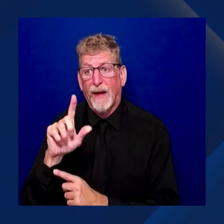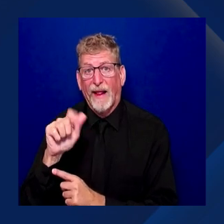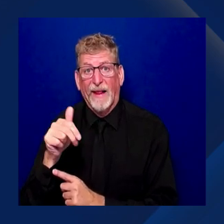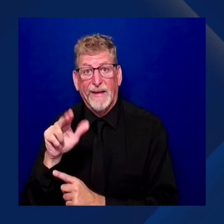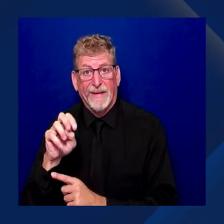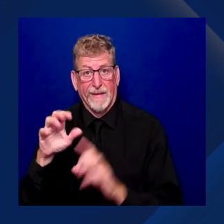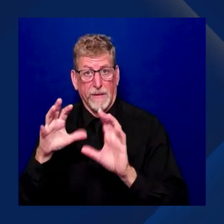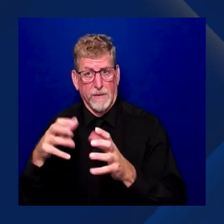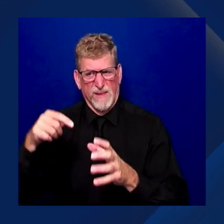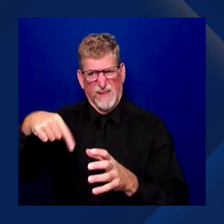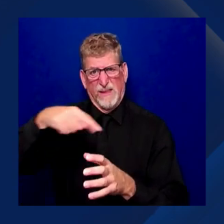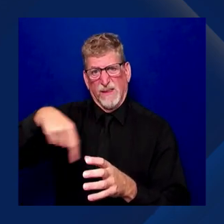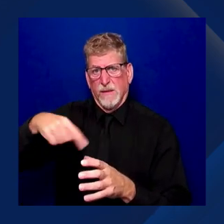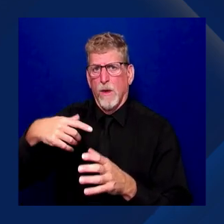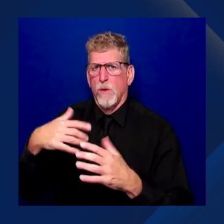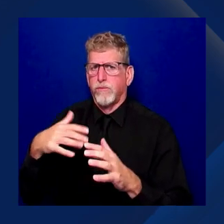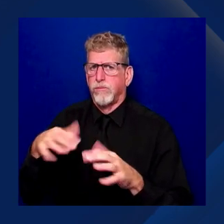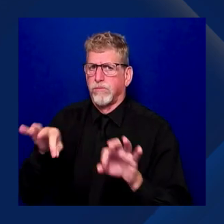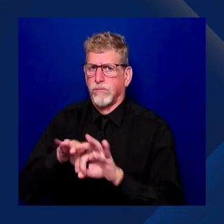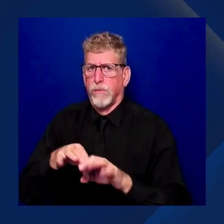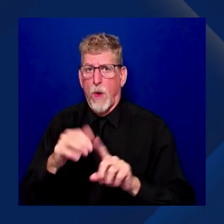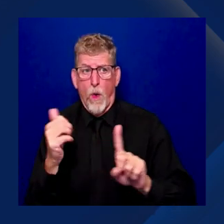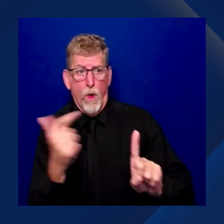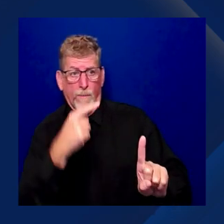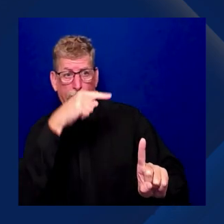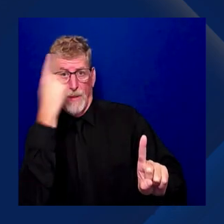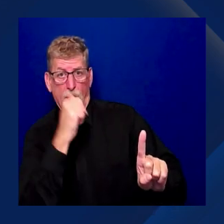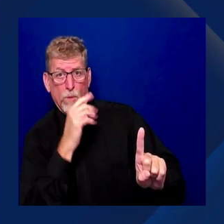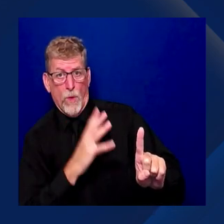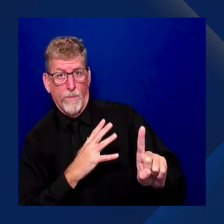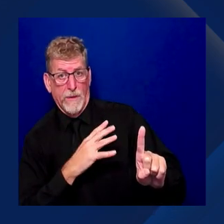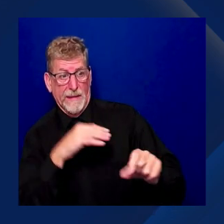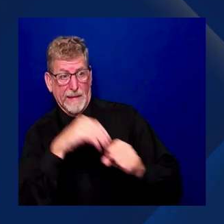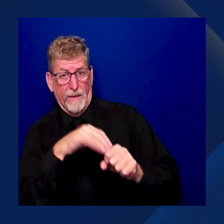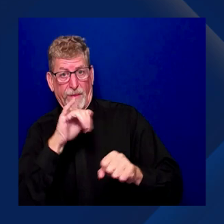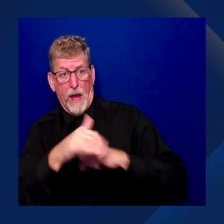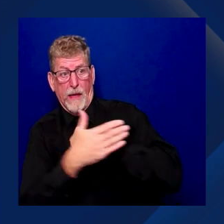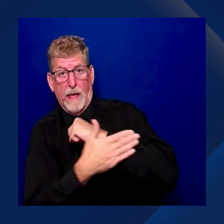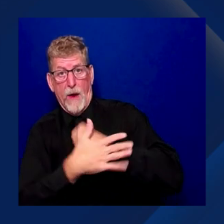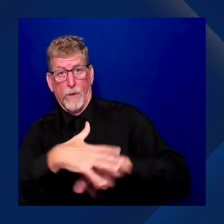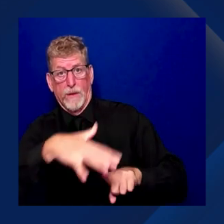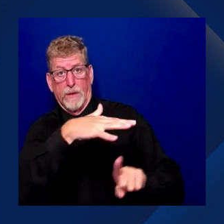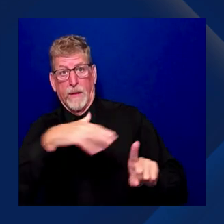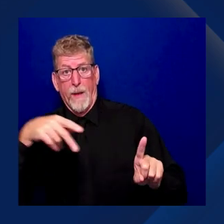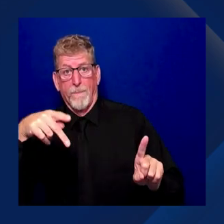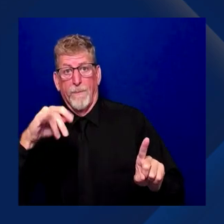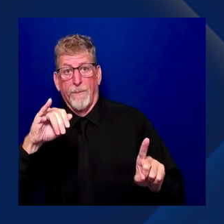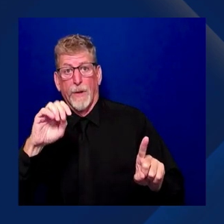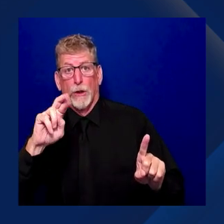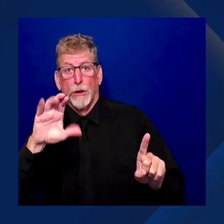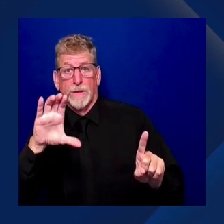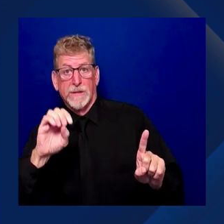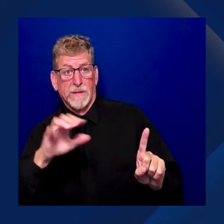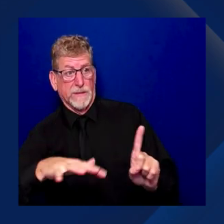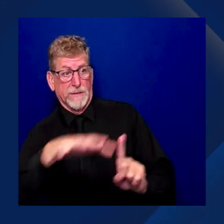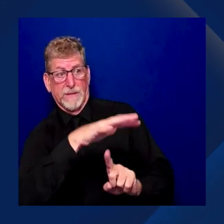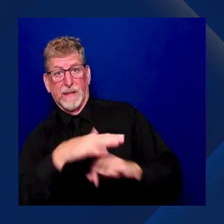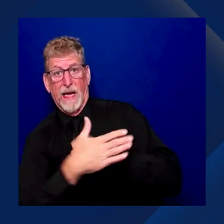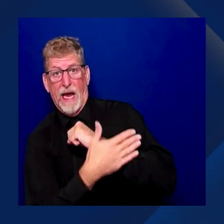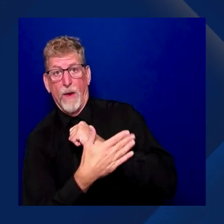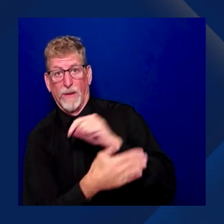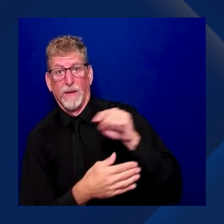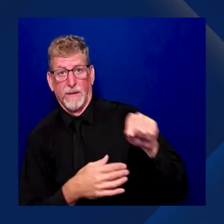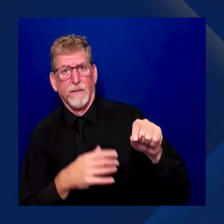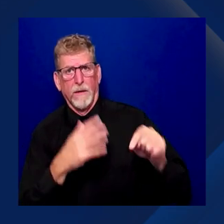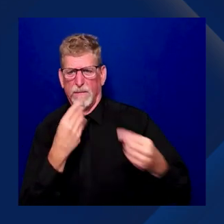across our county and Pierce County have access to proper health care, have access to their rights, and that we're fighting for justice